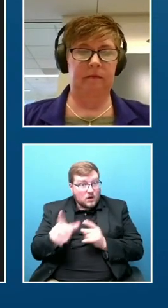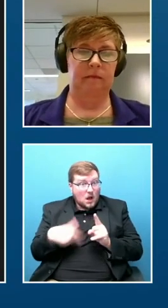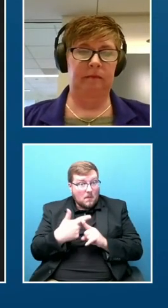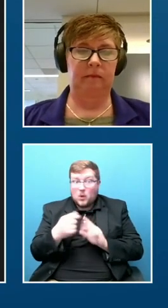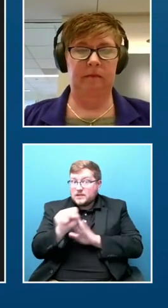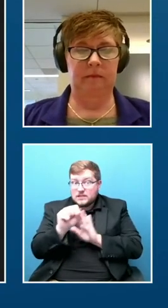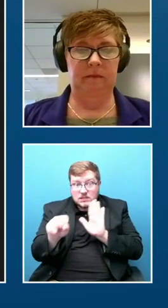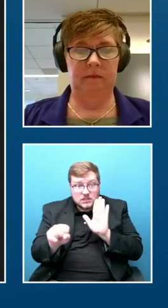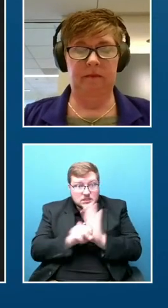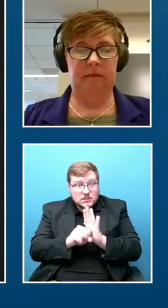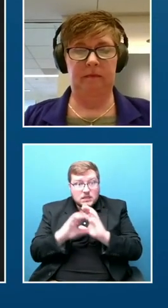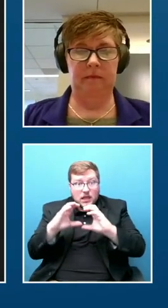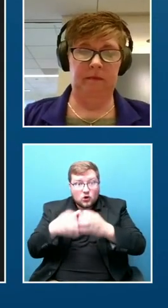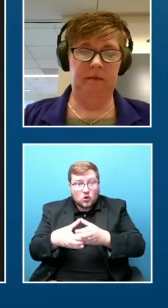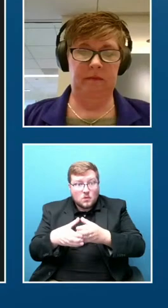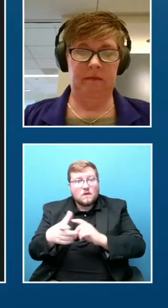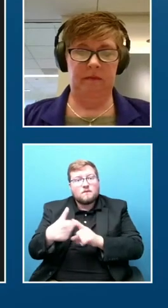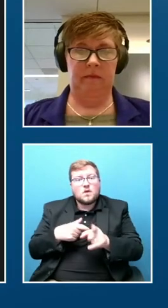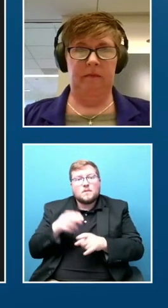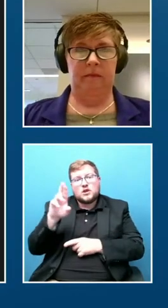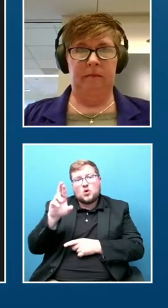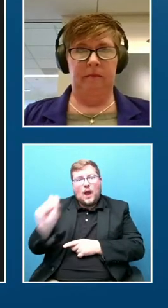business by the United States Mail.